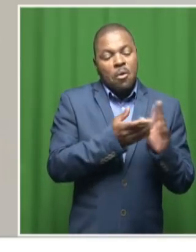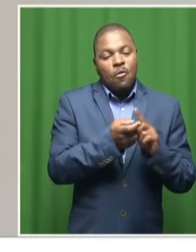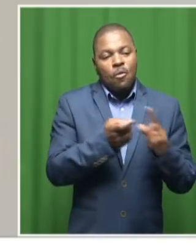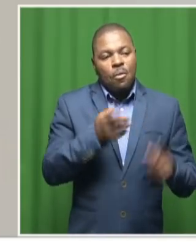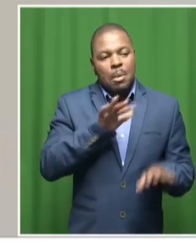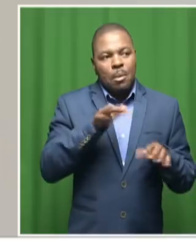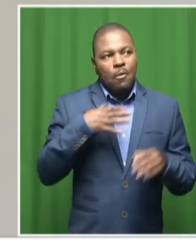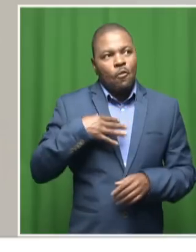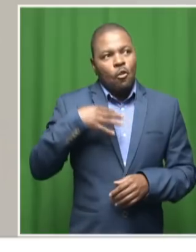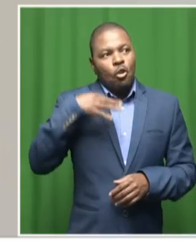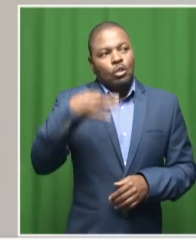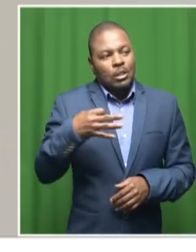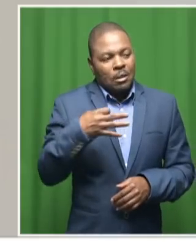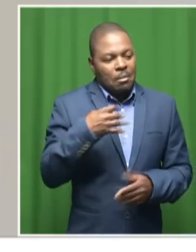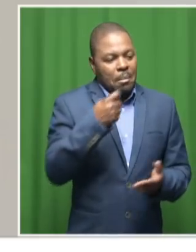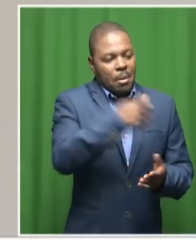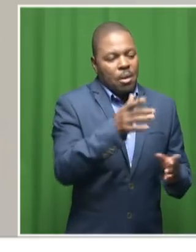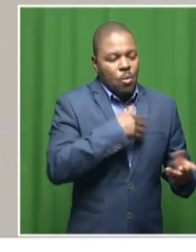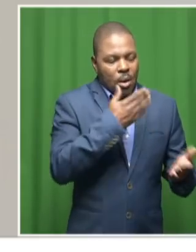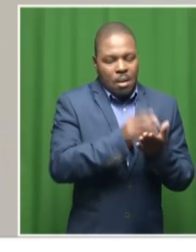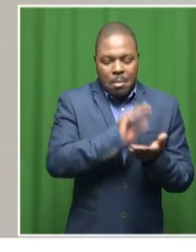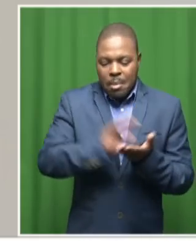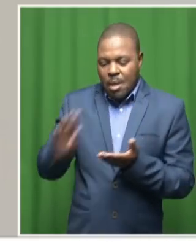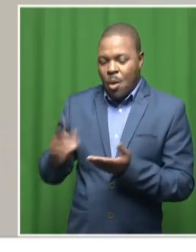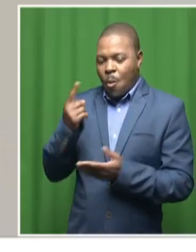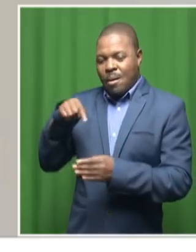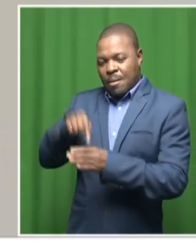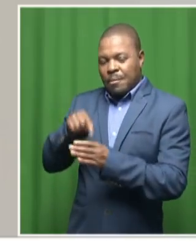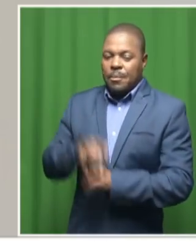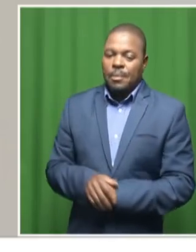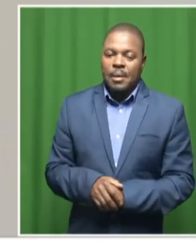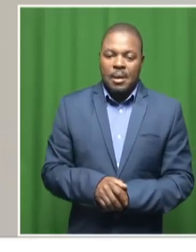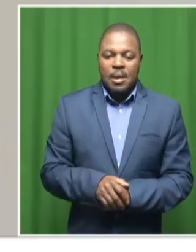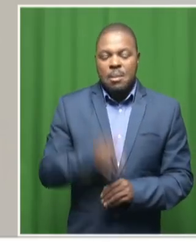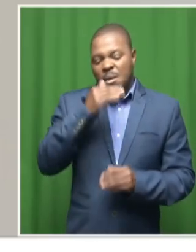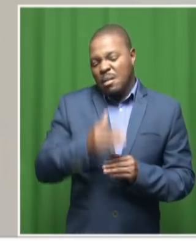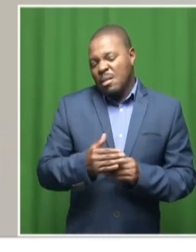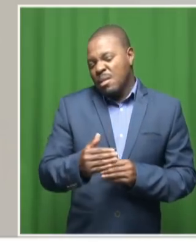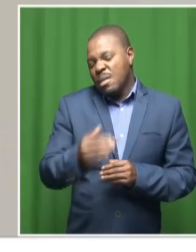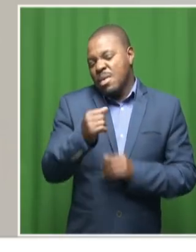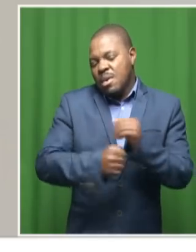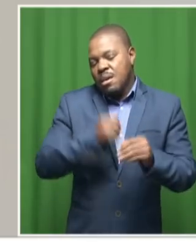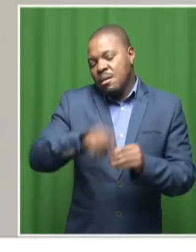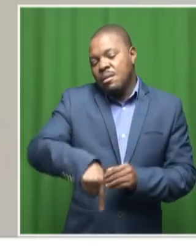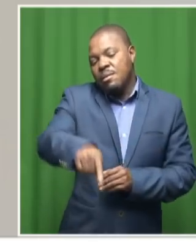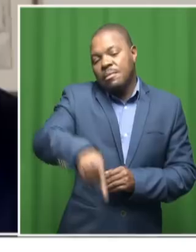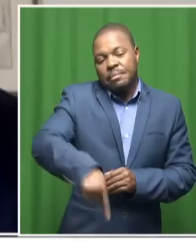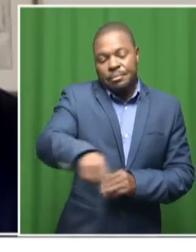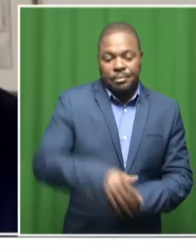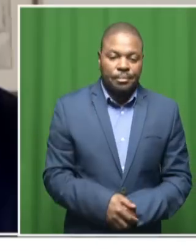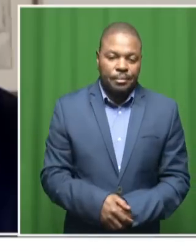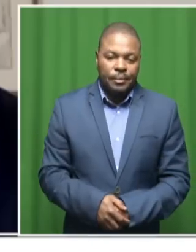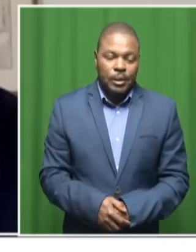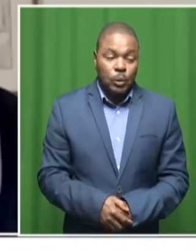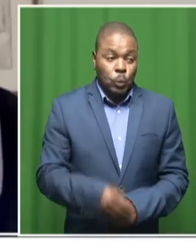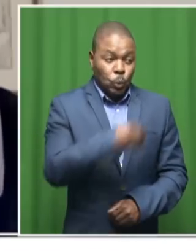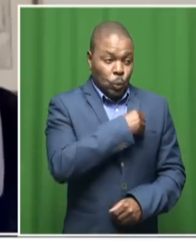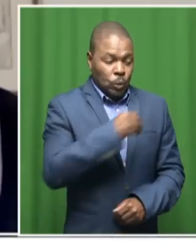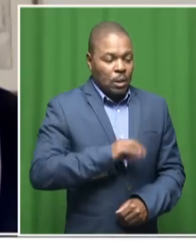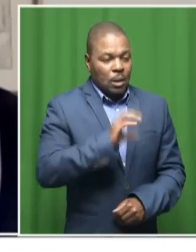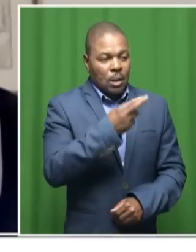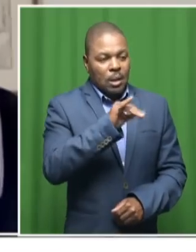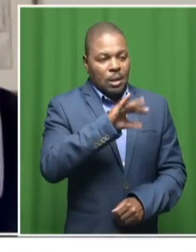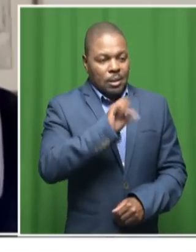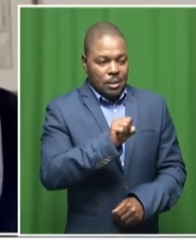voluntary contributions through medical schemes. That's a couple of years down the road still. Dr. Crisp, you'll recall that the